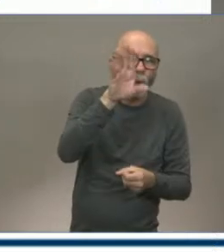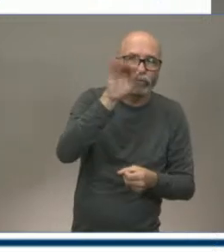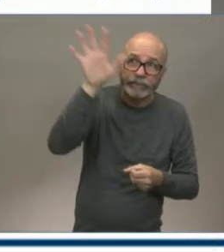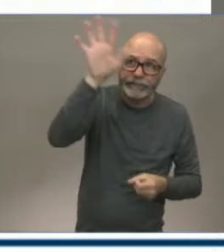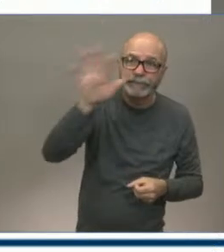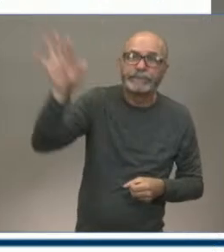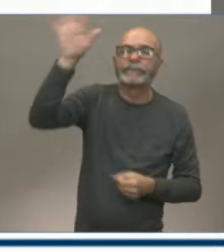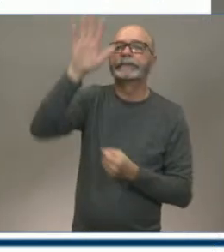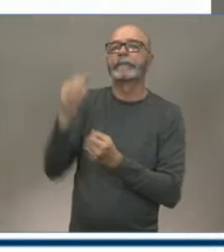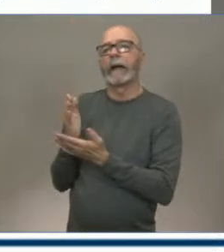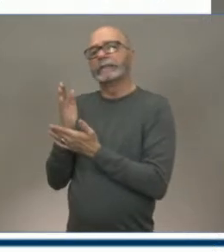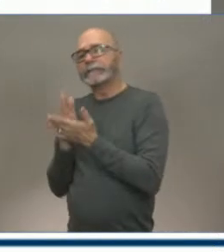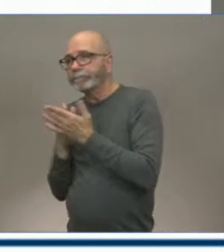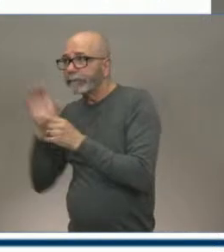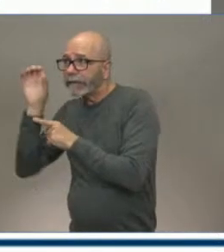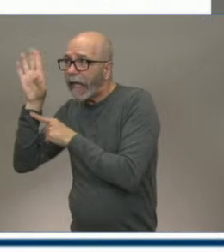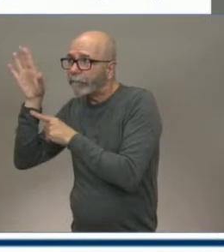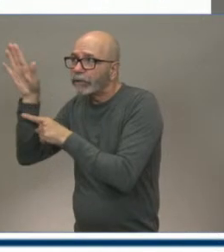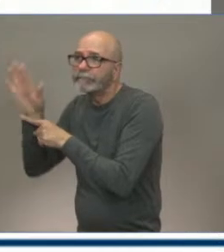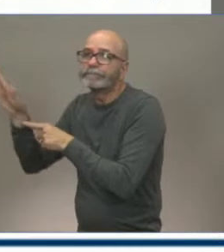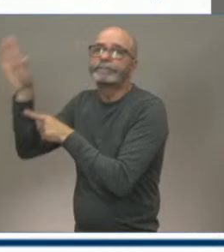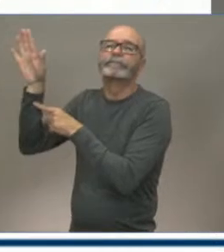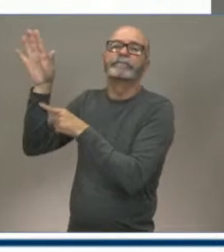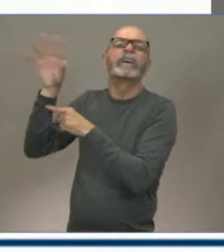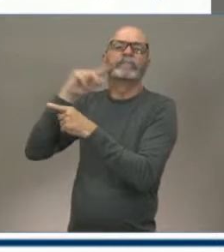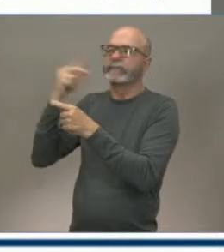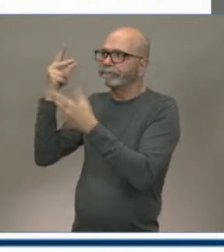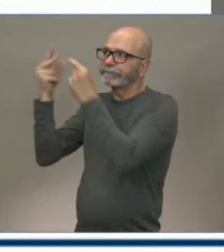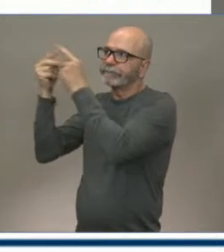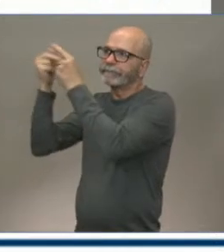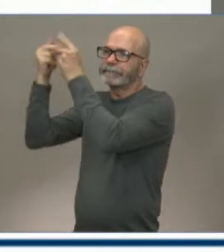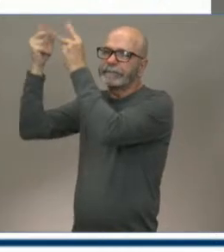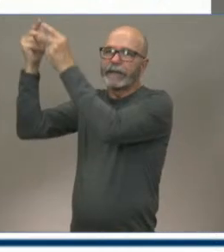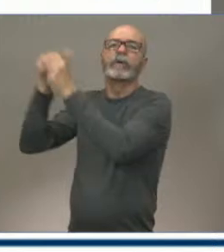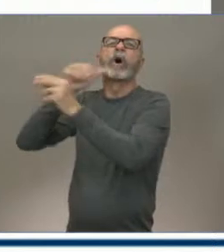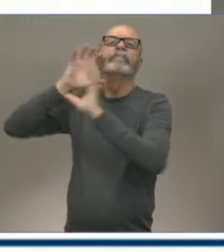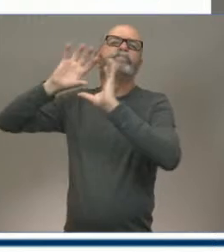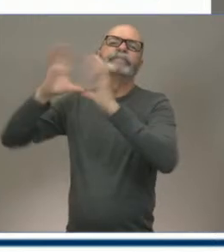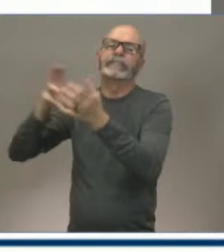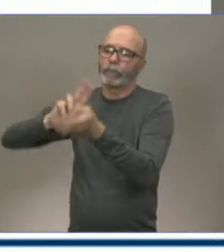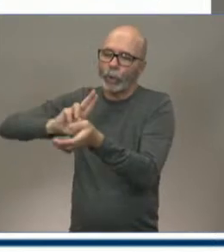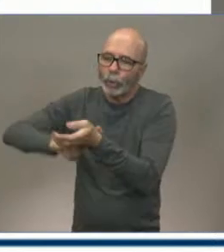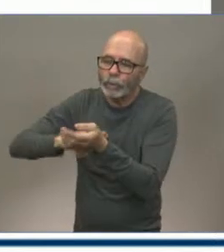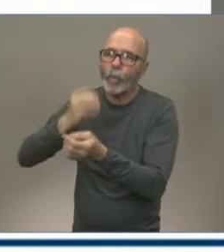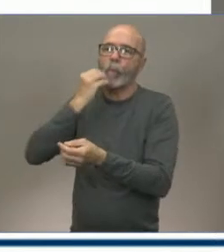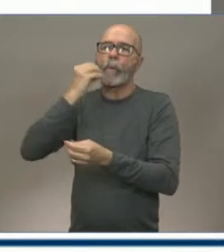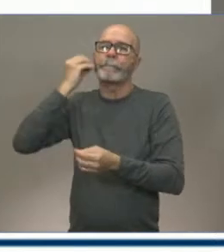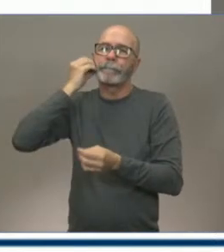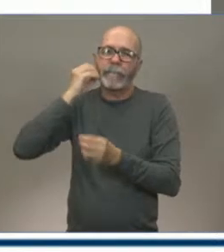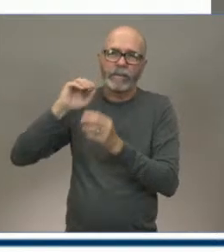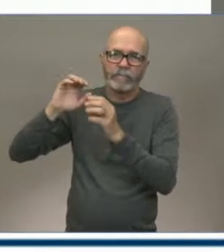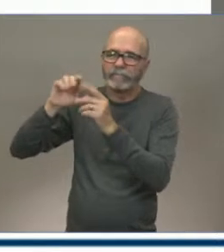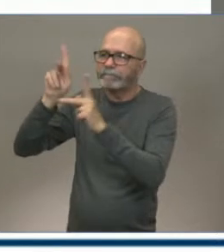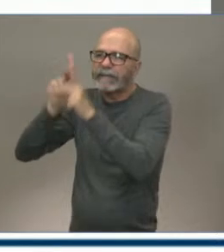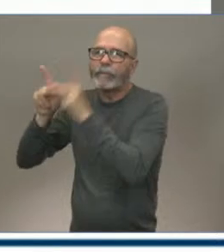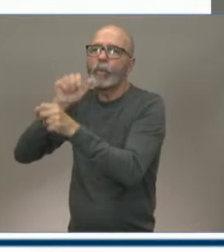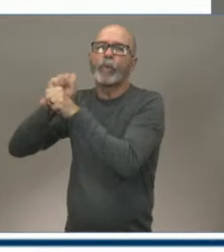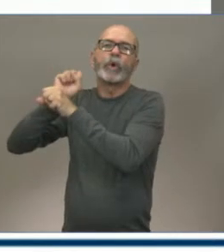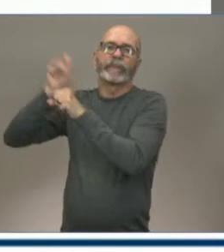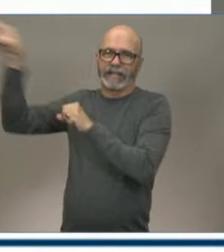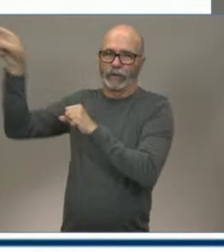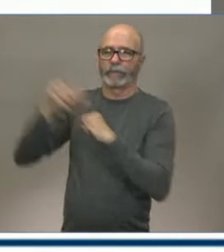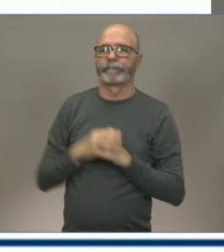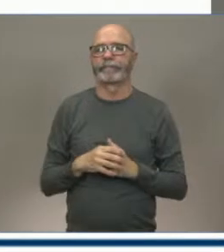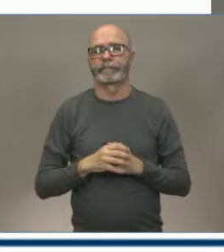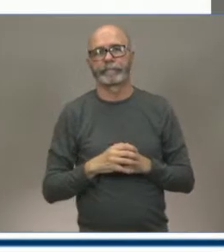Breton to start immunizing in a long-term care facility in the Cape Breton area. I'm pleased to report that